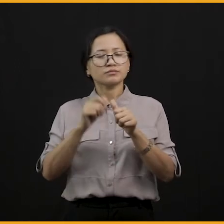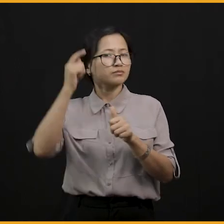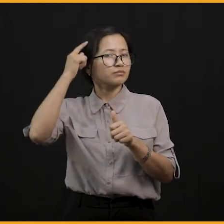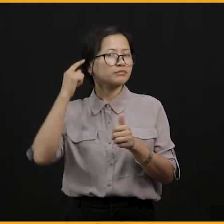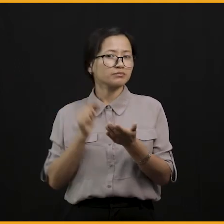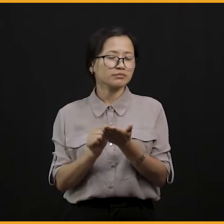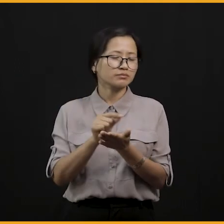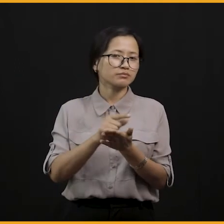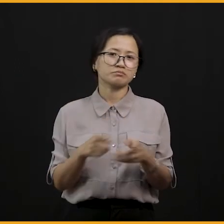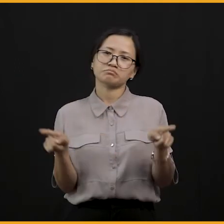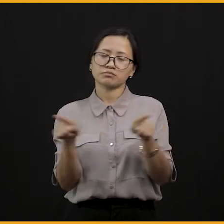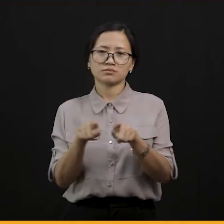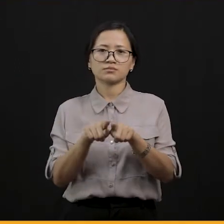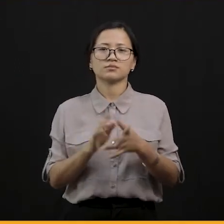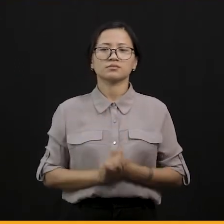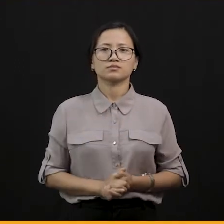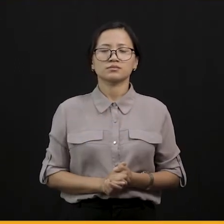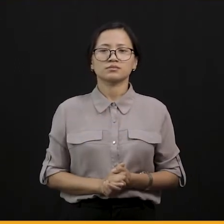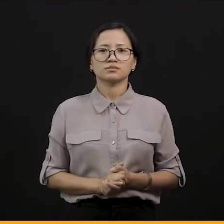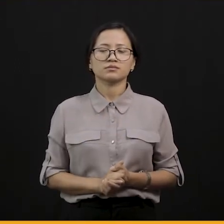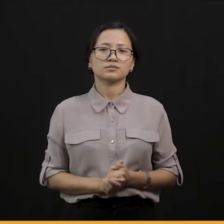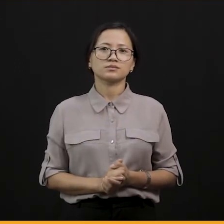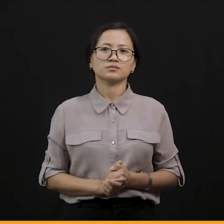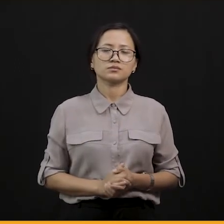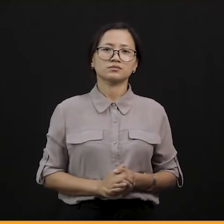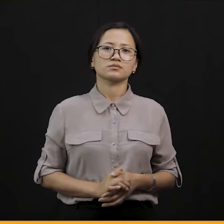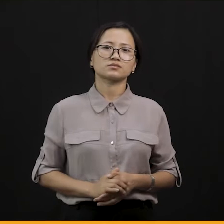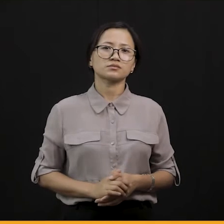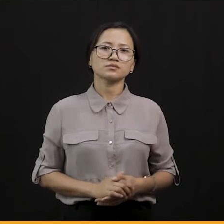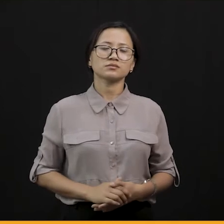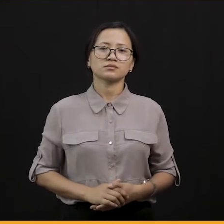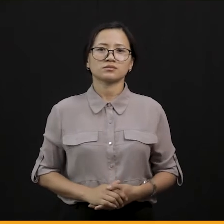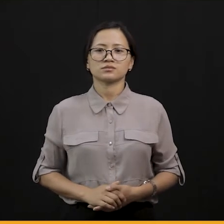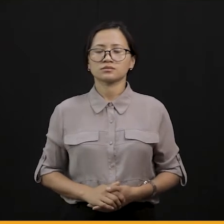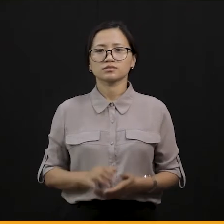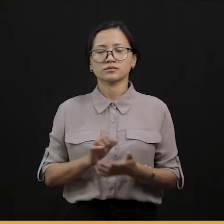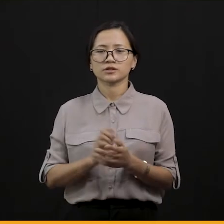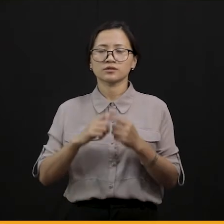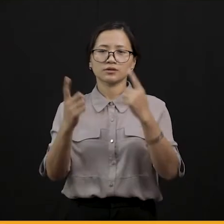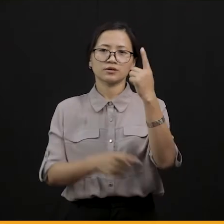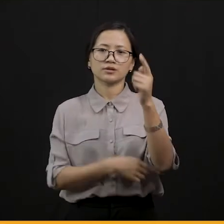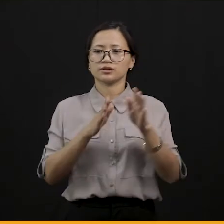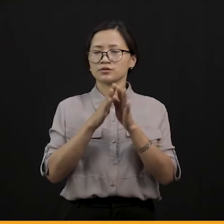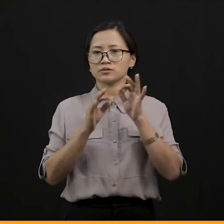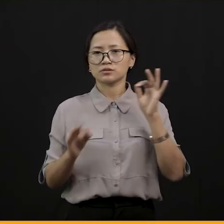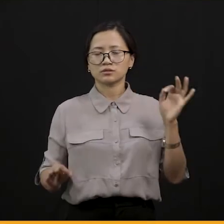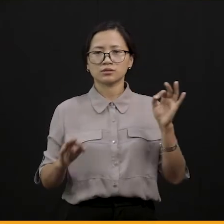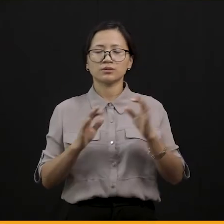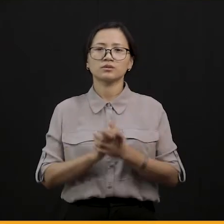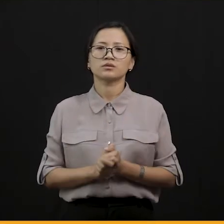Okay, not this grasshopper. Okay, but the ants. So that comes to the end of the